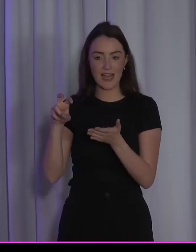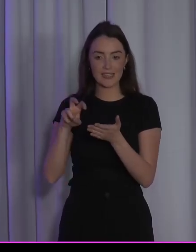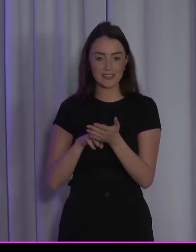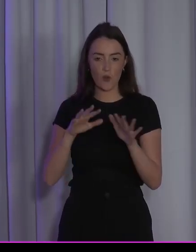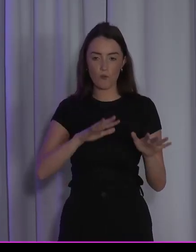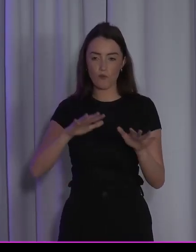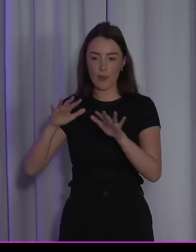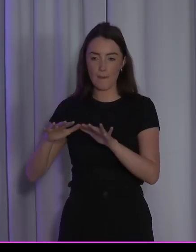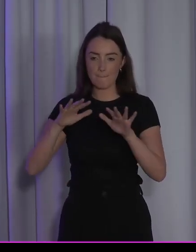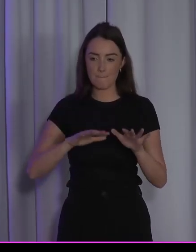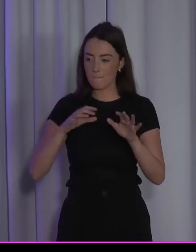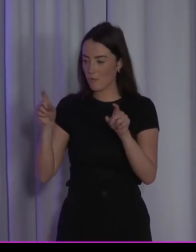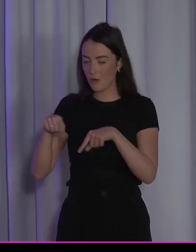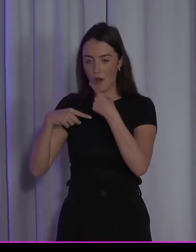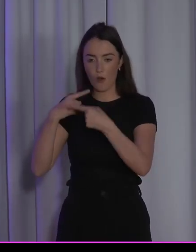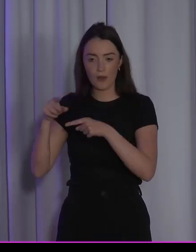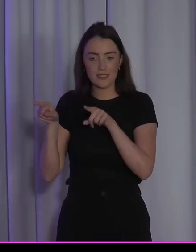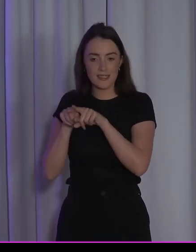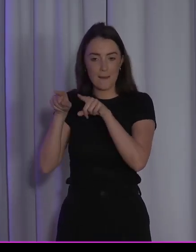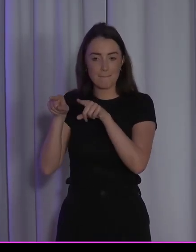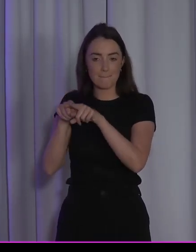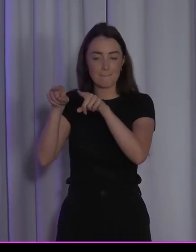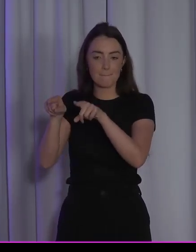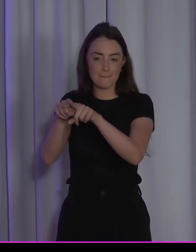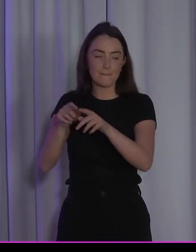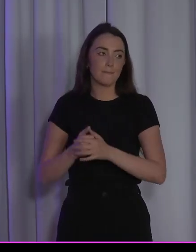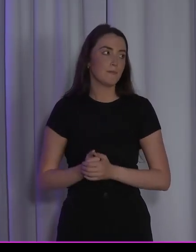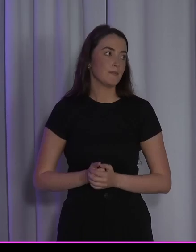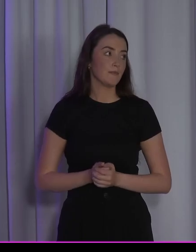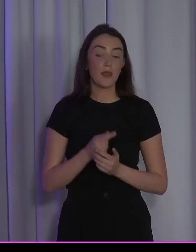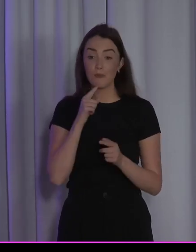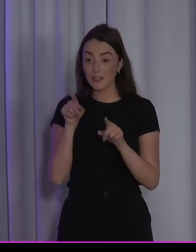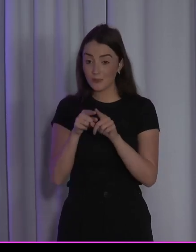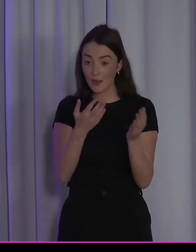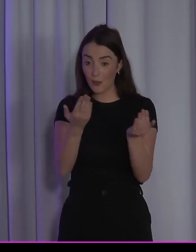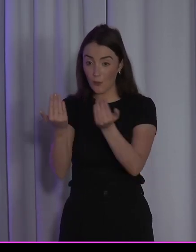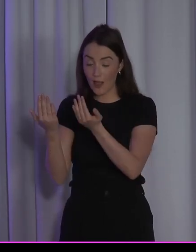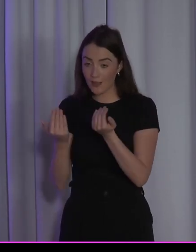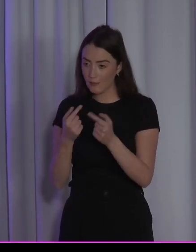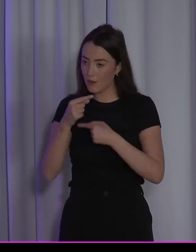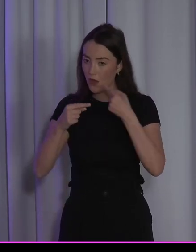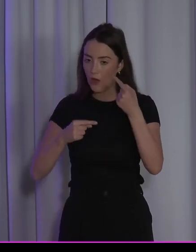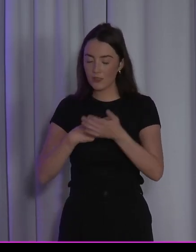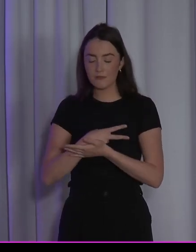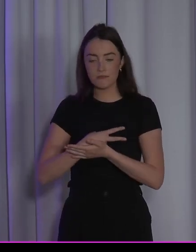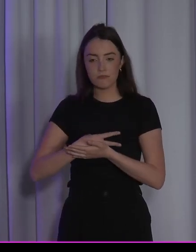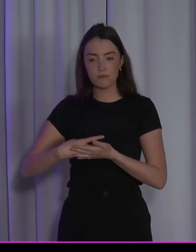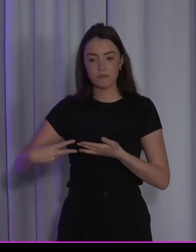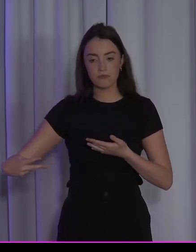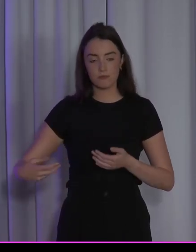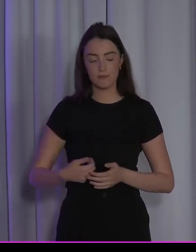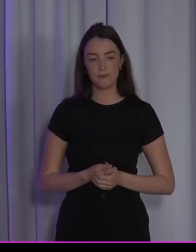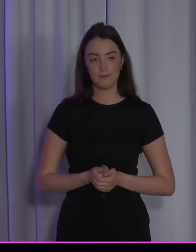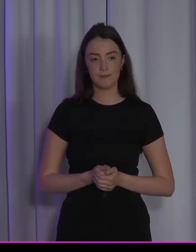you've tic-tac-toe to on multiple occasions. And a welcoming has never been more tiring.